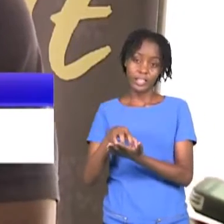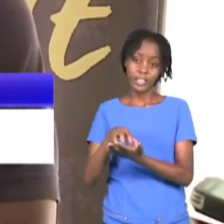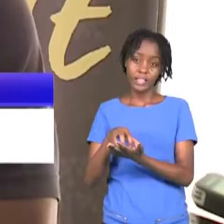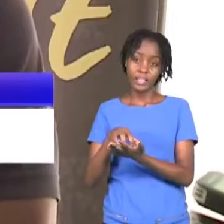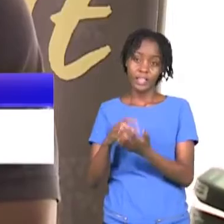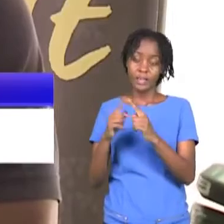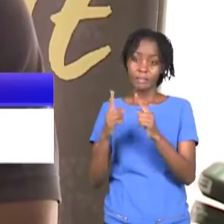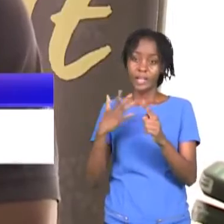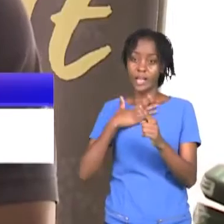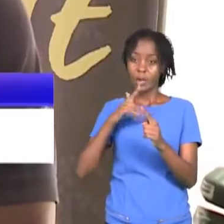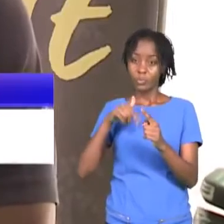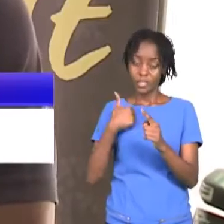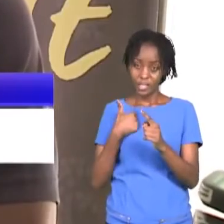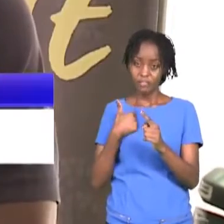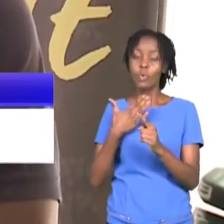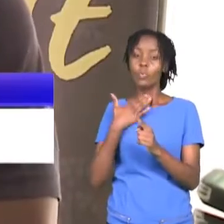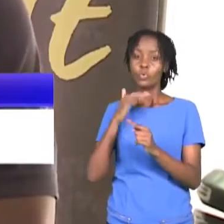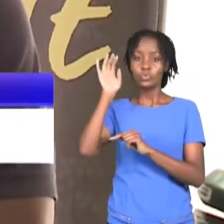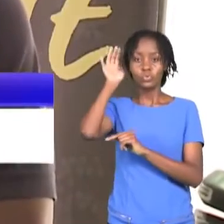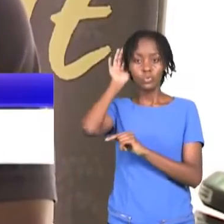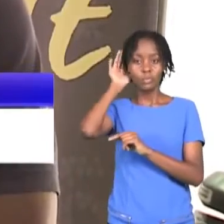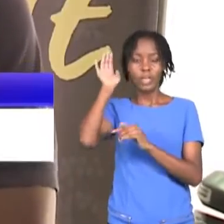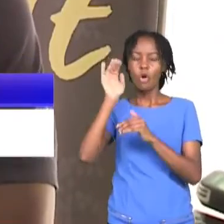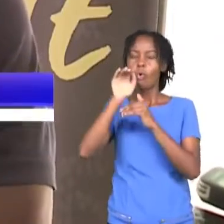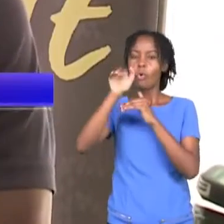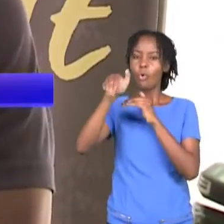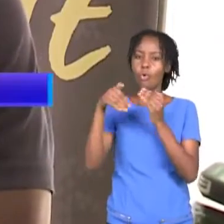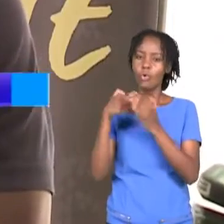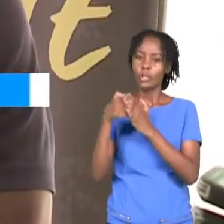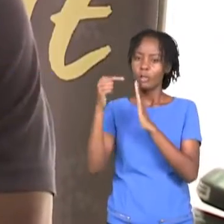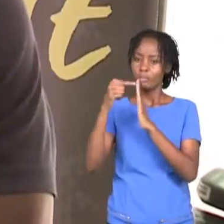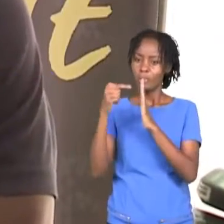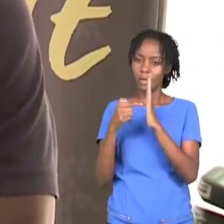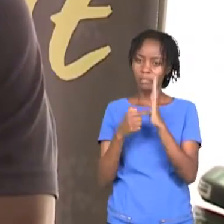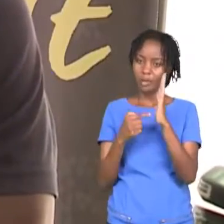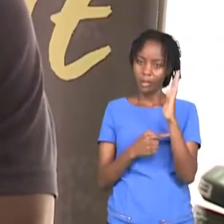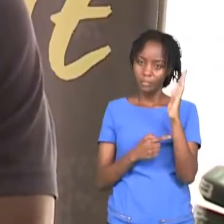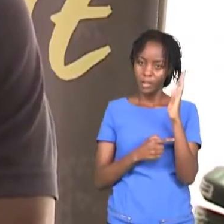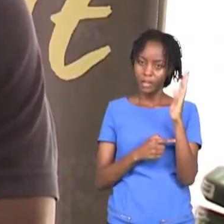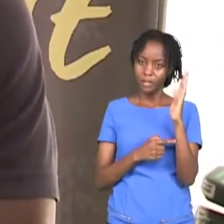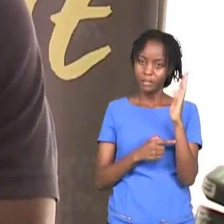willing to comply to any measurements that will be given again by NEMA.